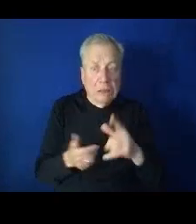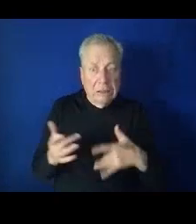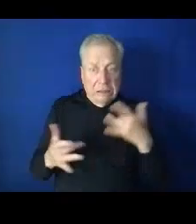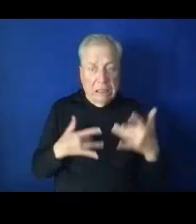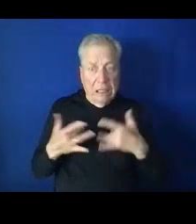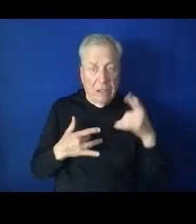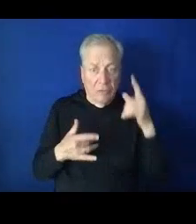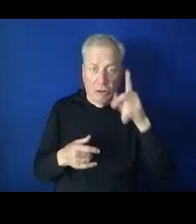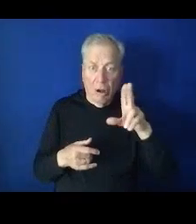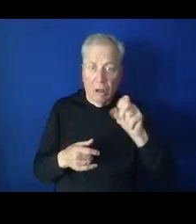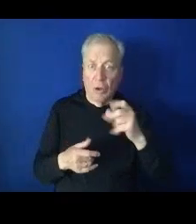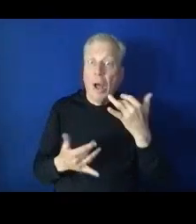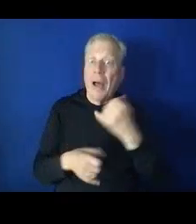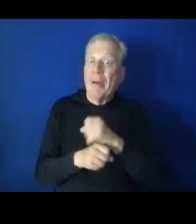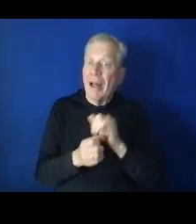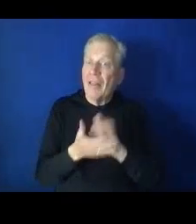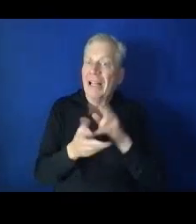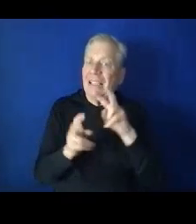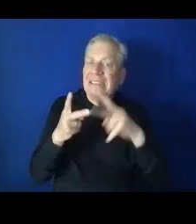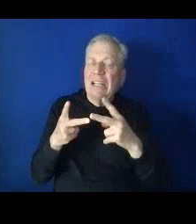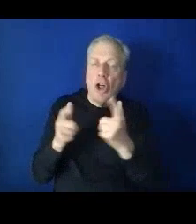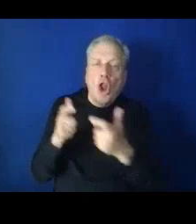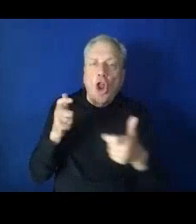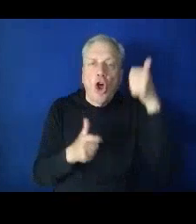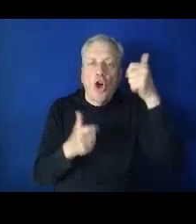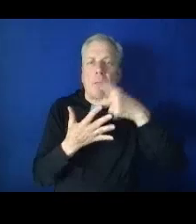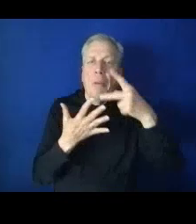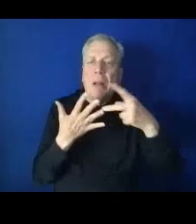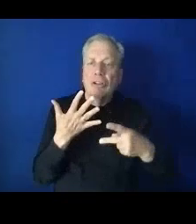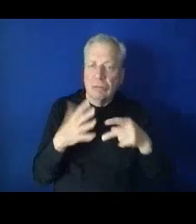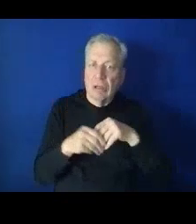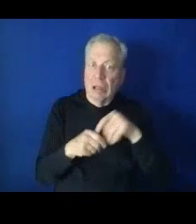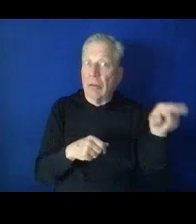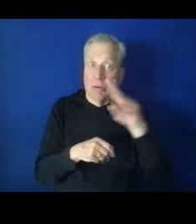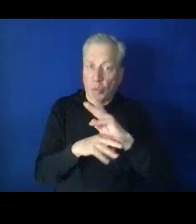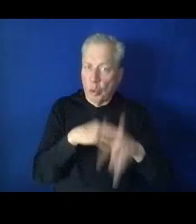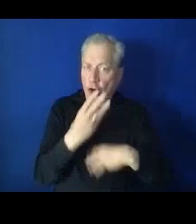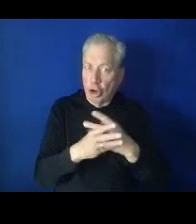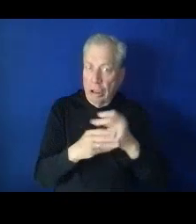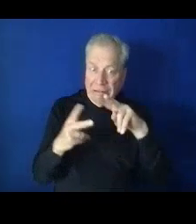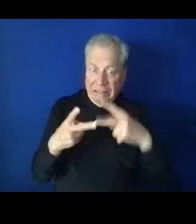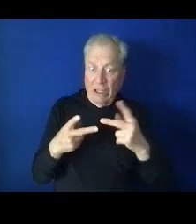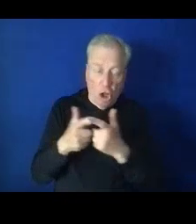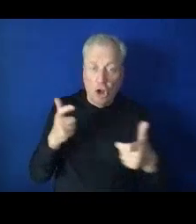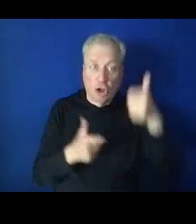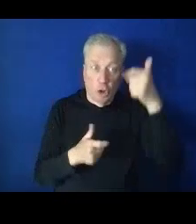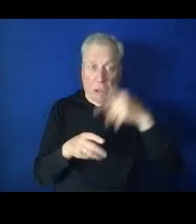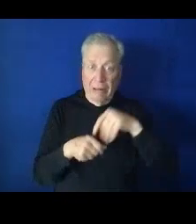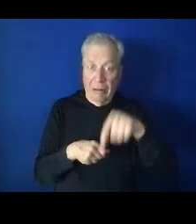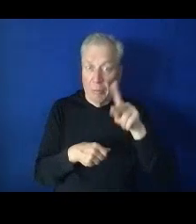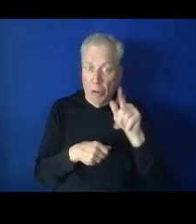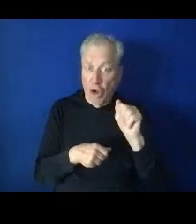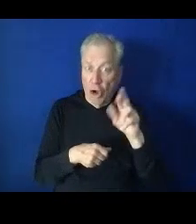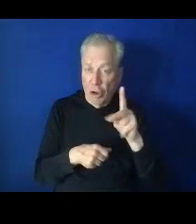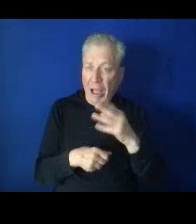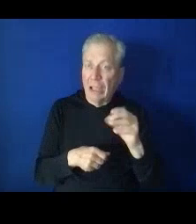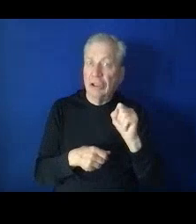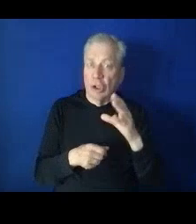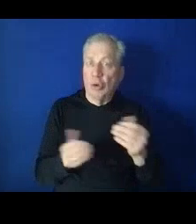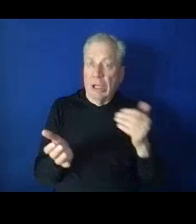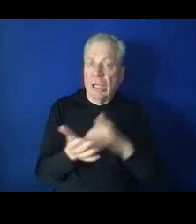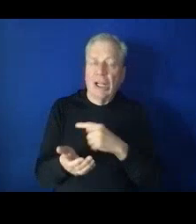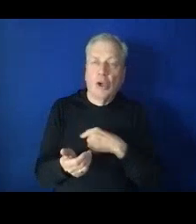because that made it the second largest population in the world, the second largest one in the park. And so we